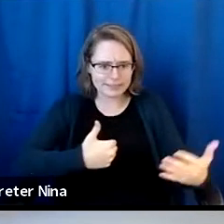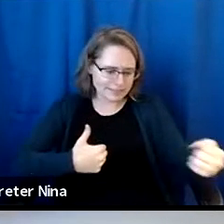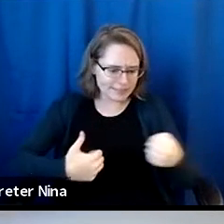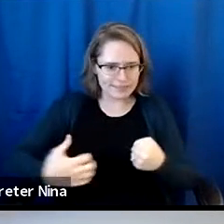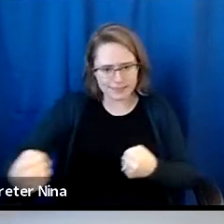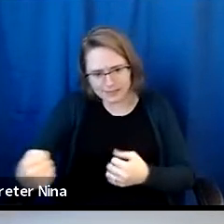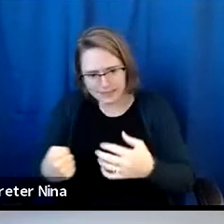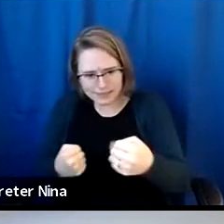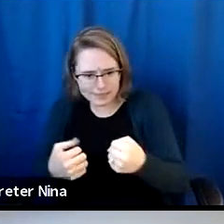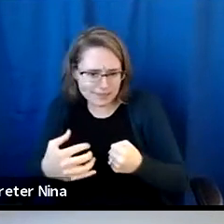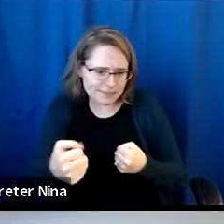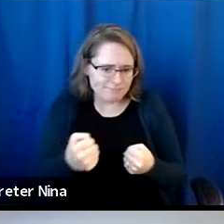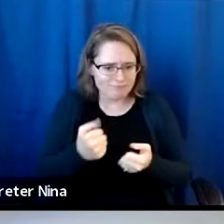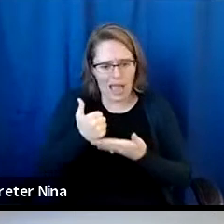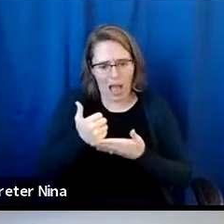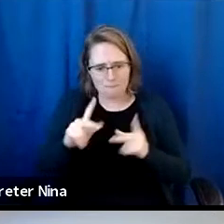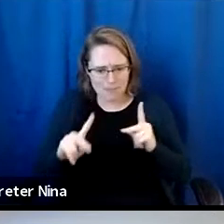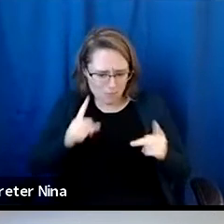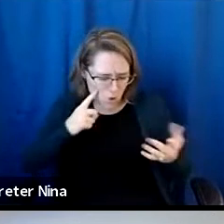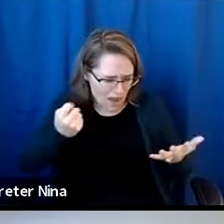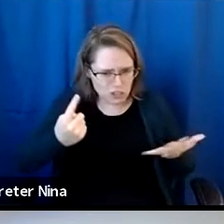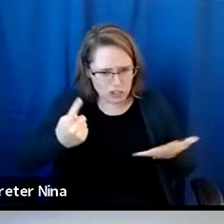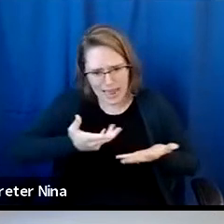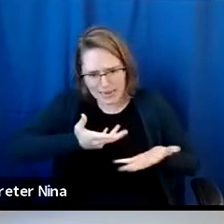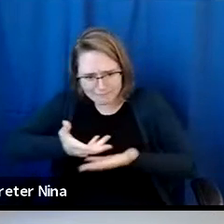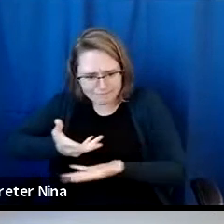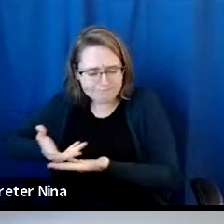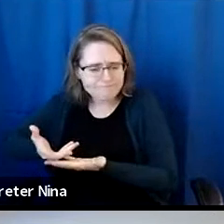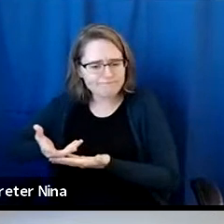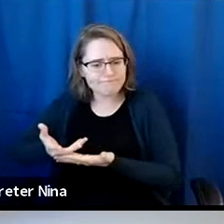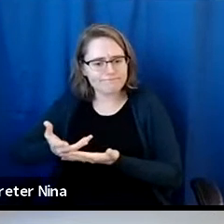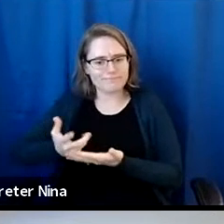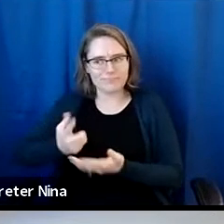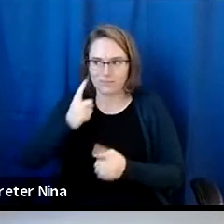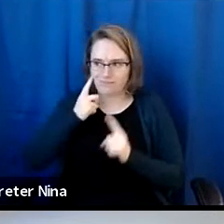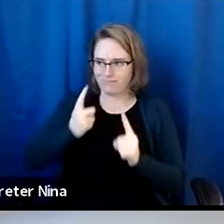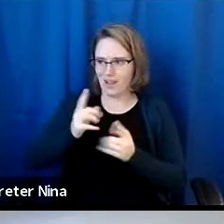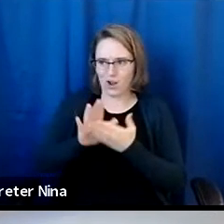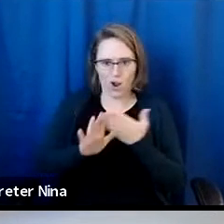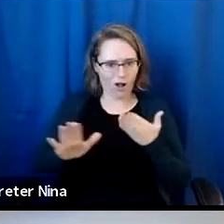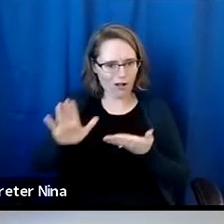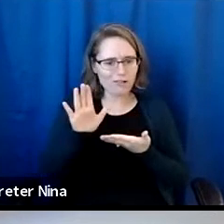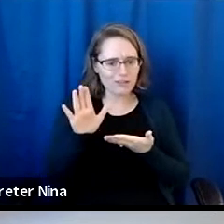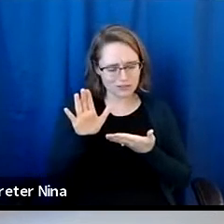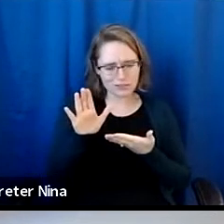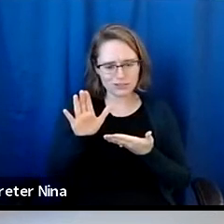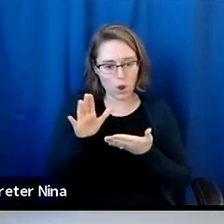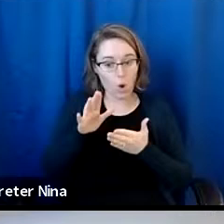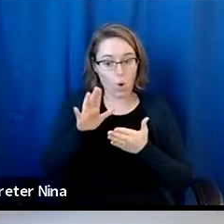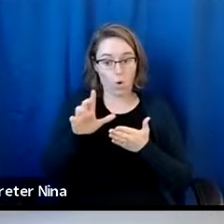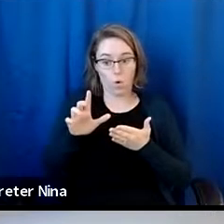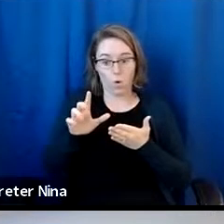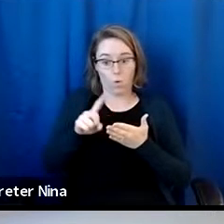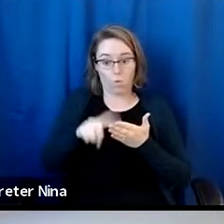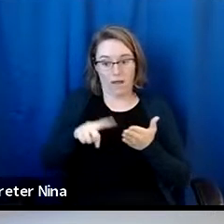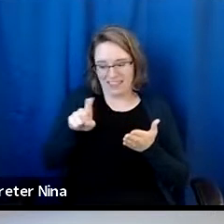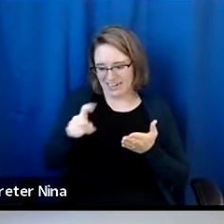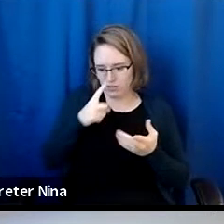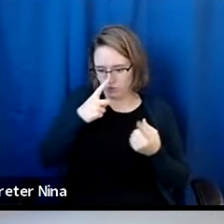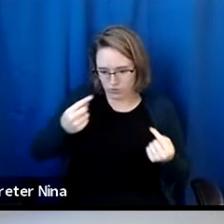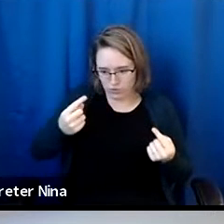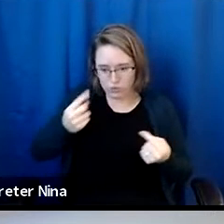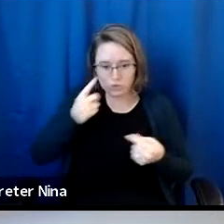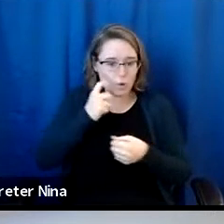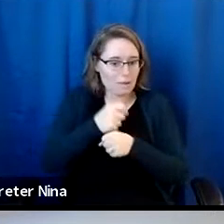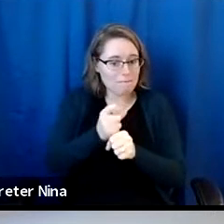to help people understand where we think the institution needs to be in order to make the community